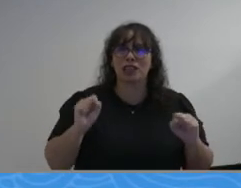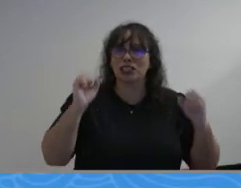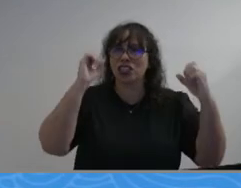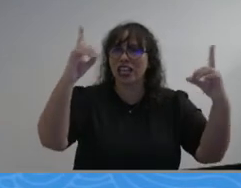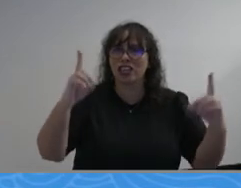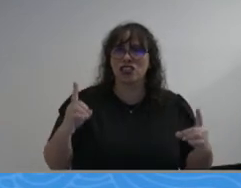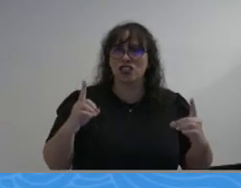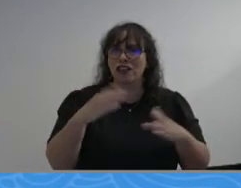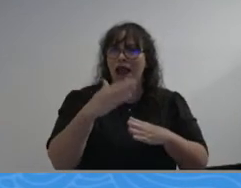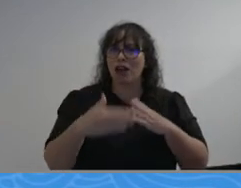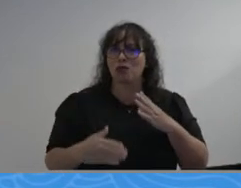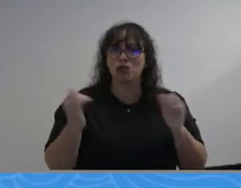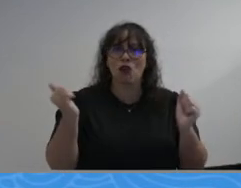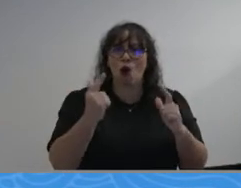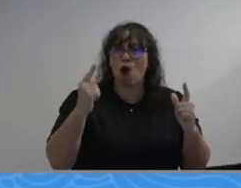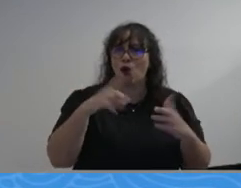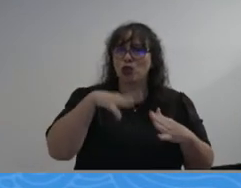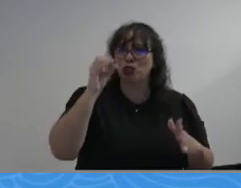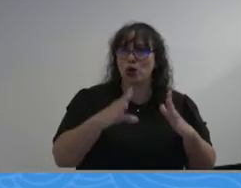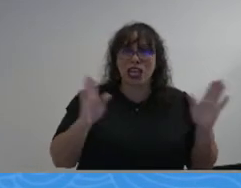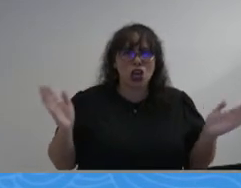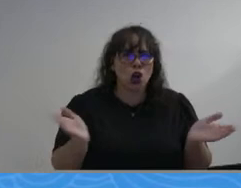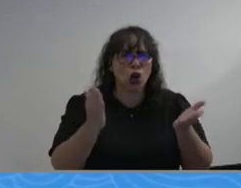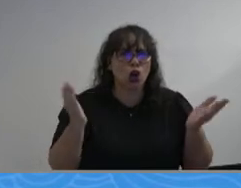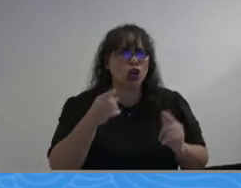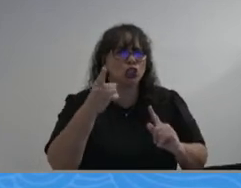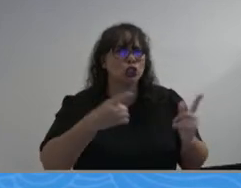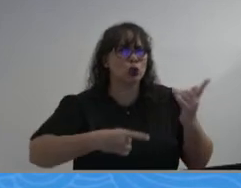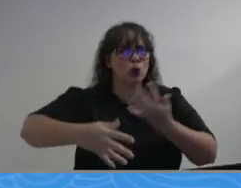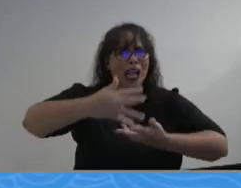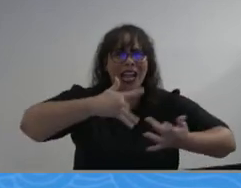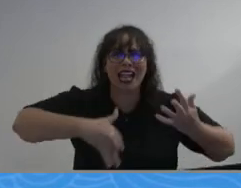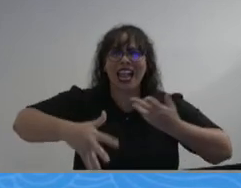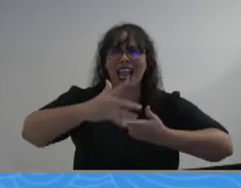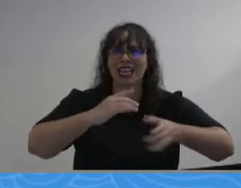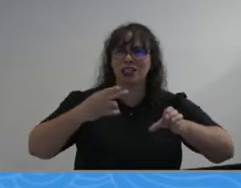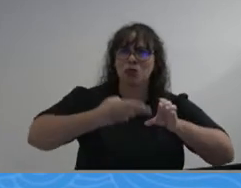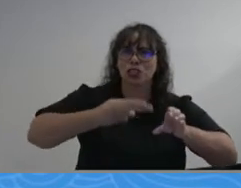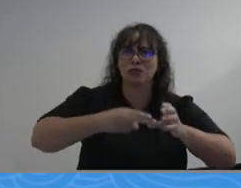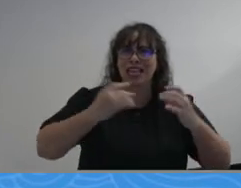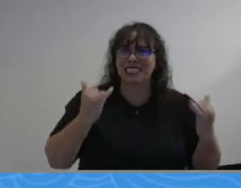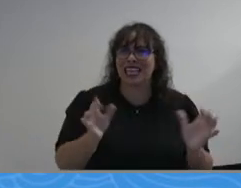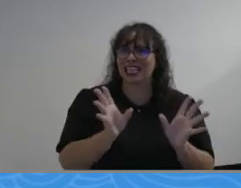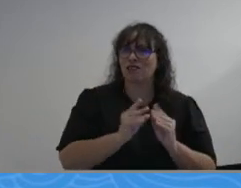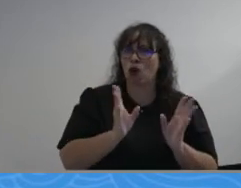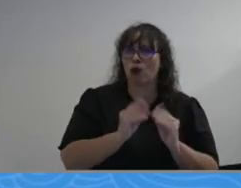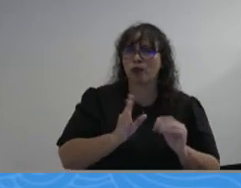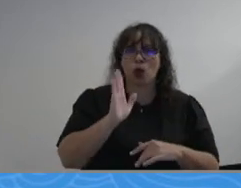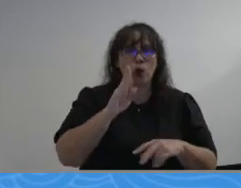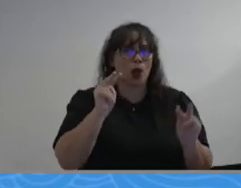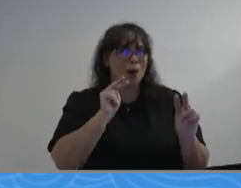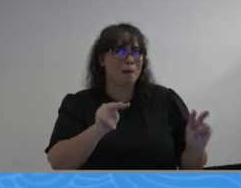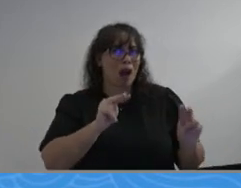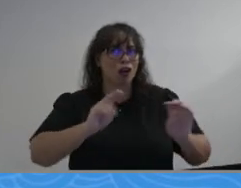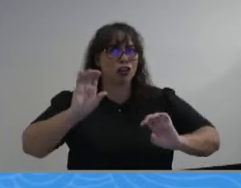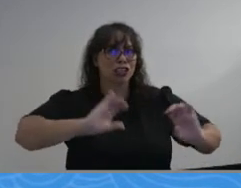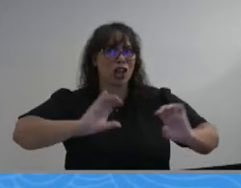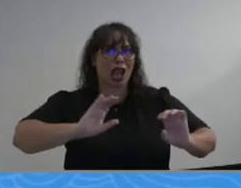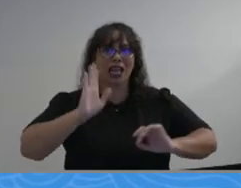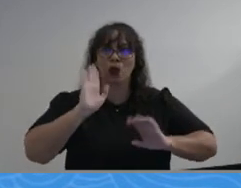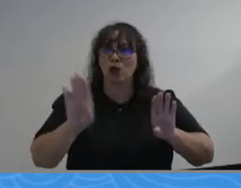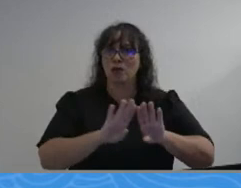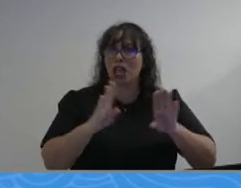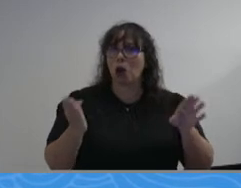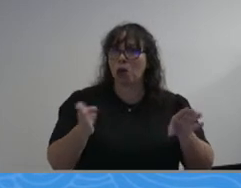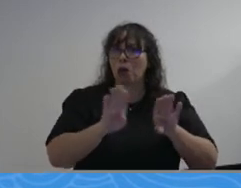our students. We encourage you to engage and participate in today's forum. We will be monitoring the chat. It will be open and